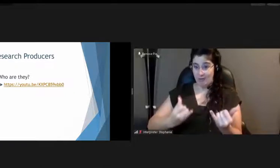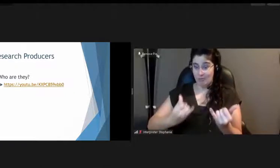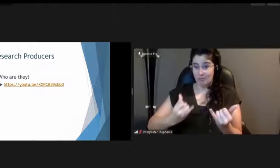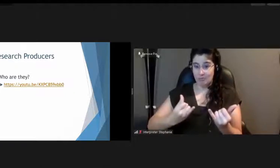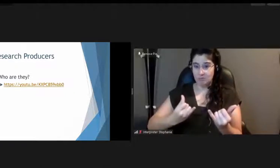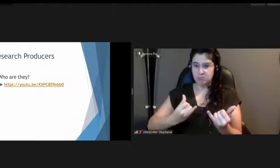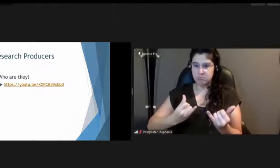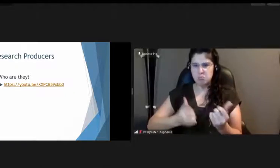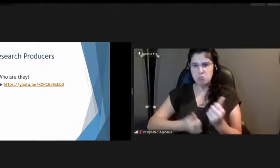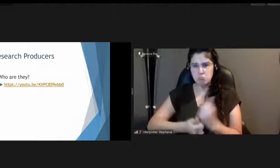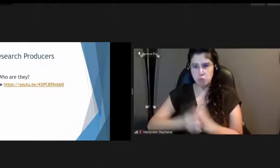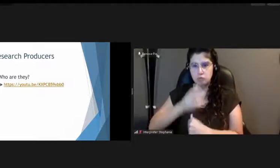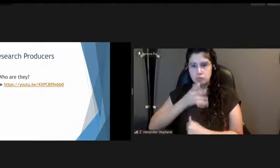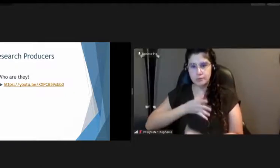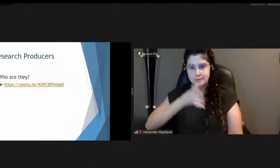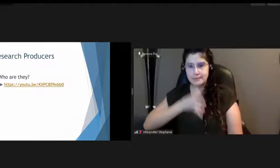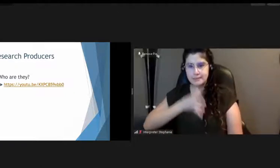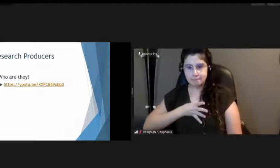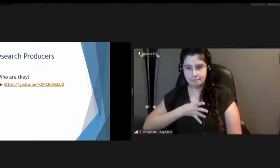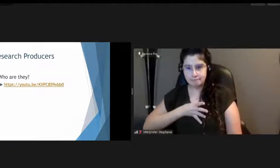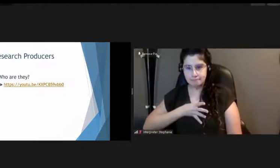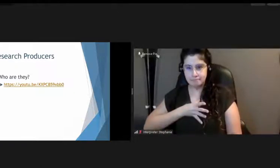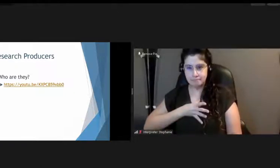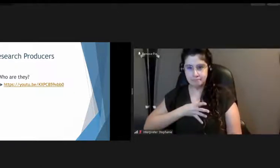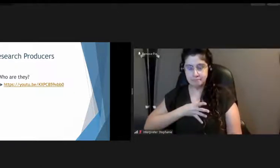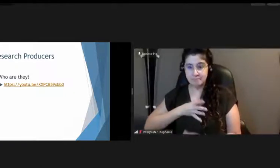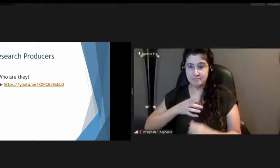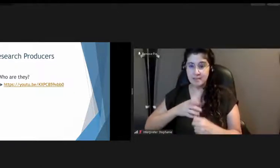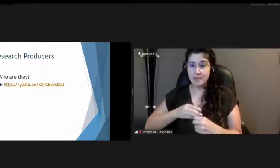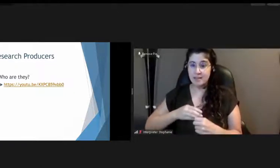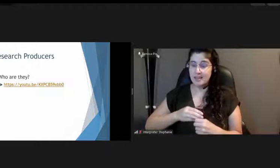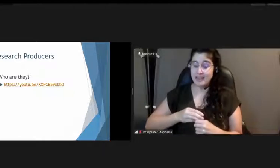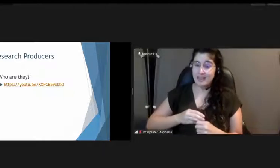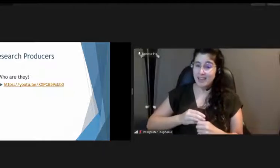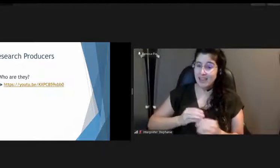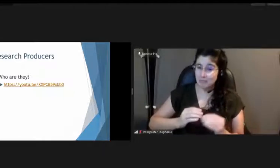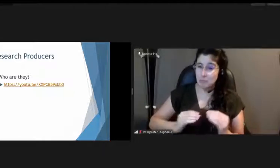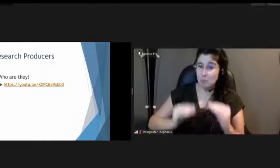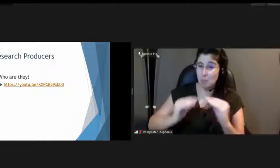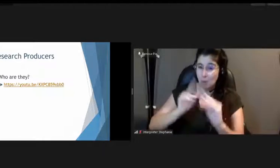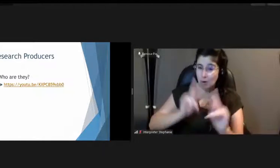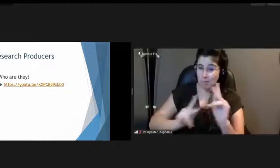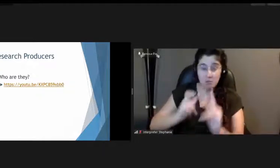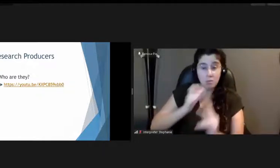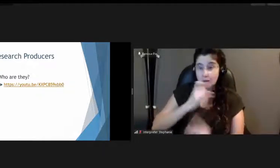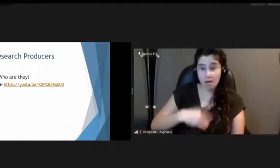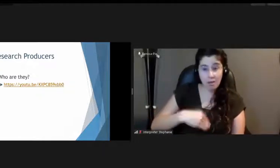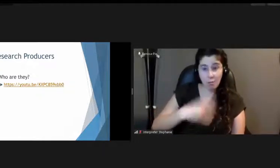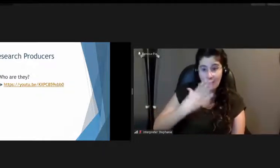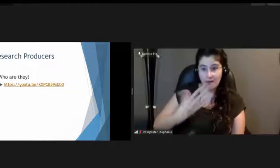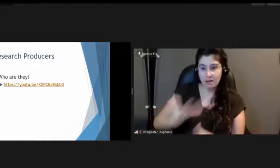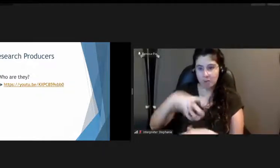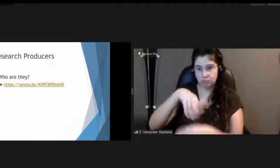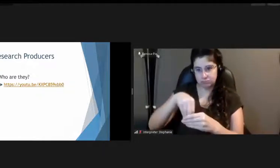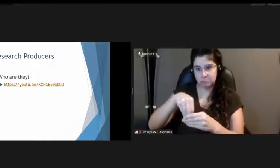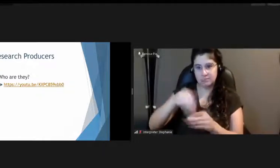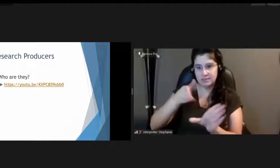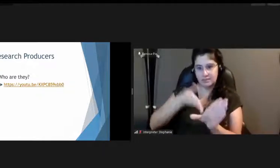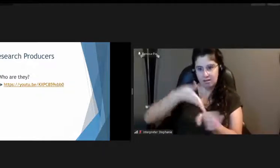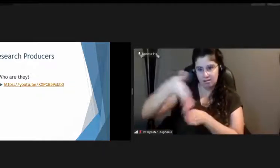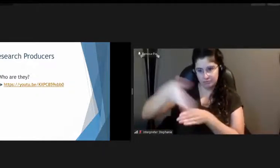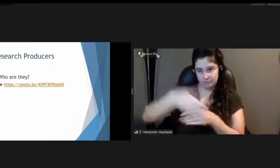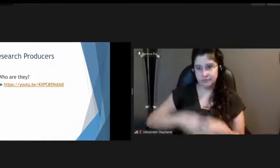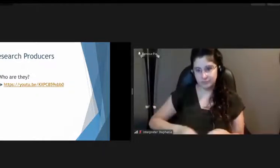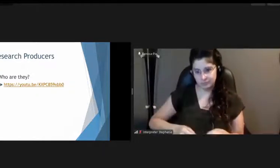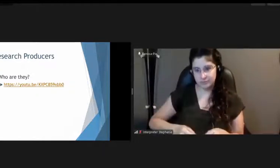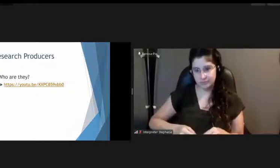and there are more and more people who are not white in this field. I want you to know this.